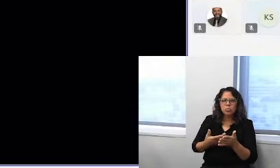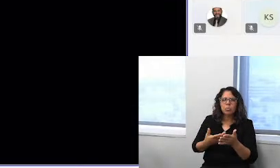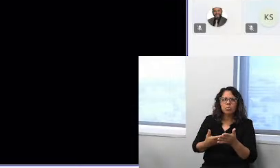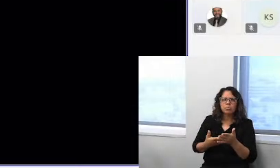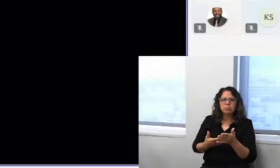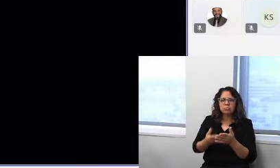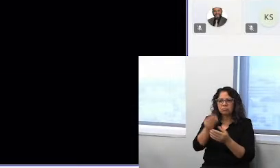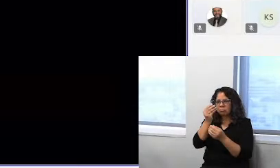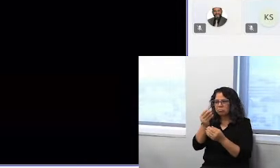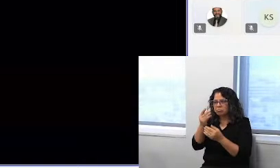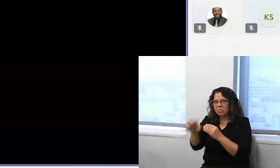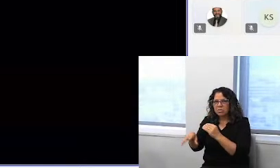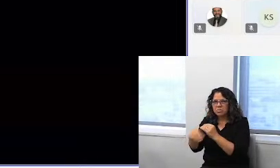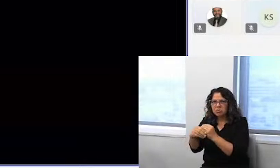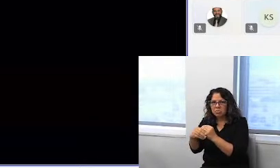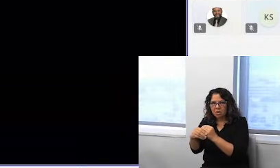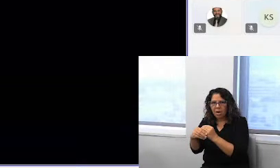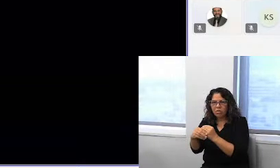kilowatts?